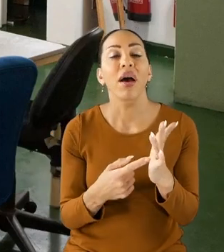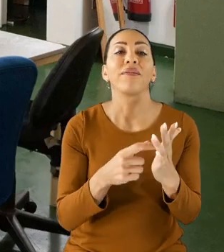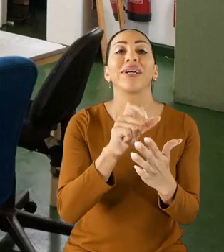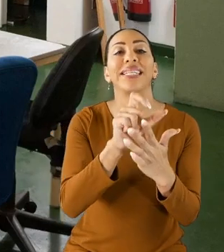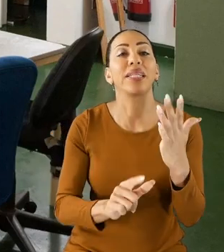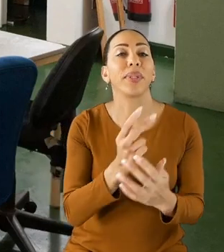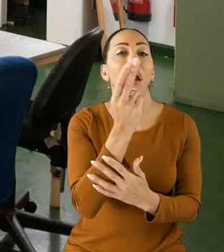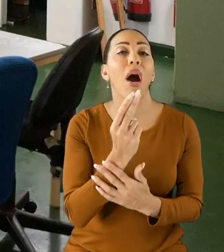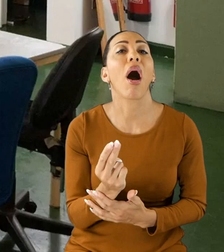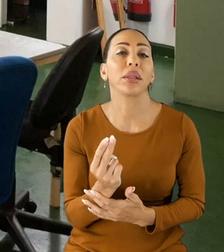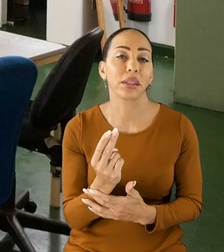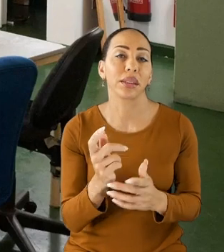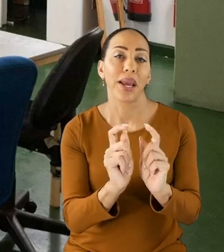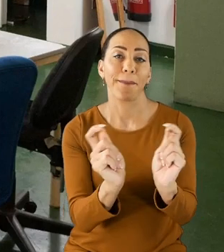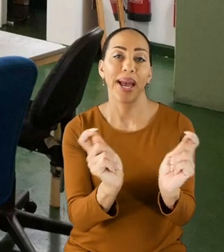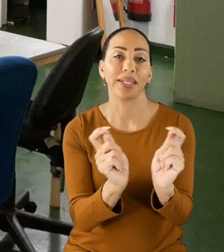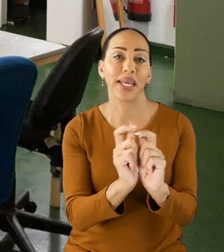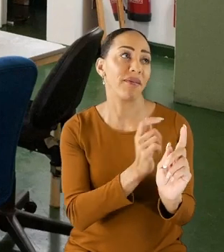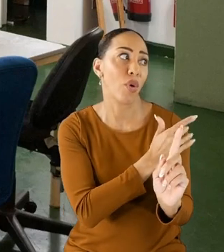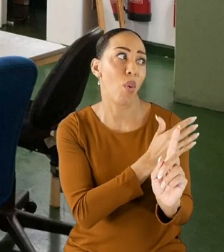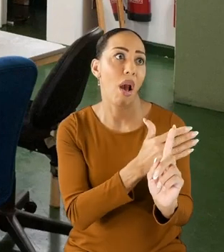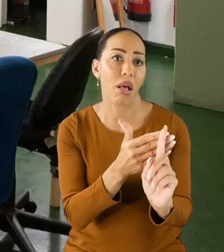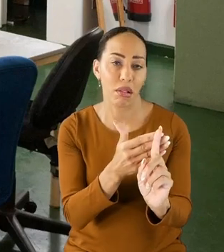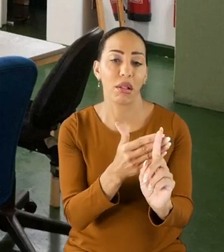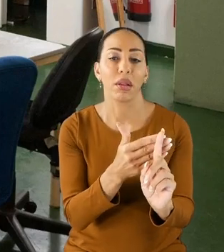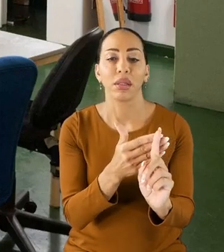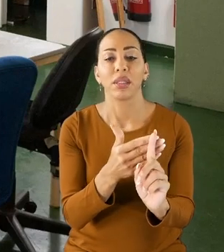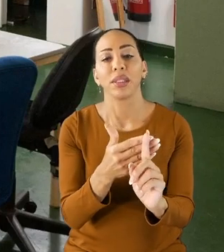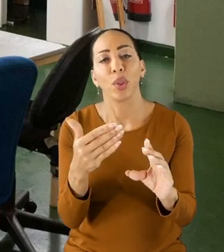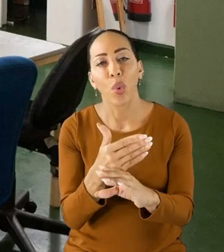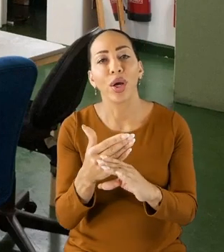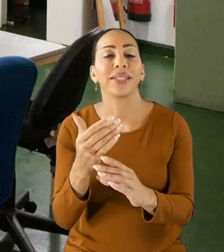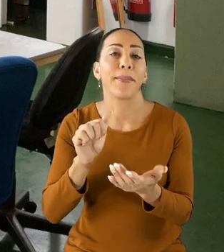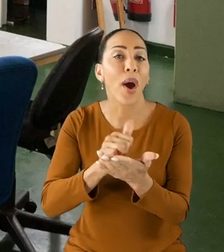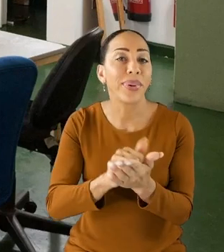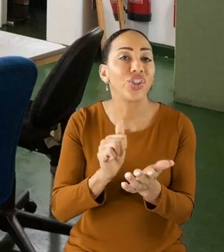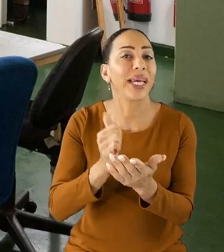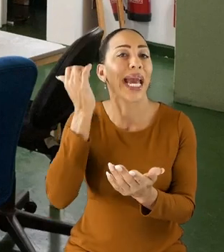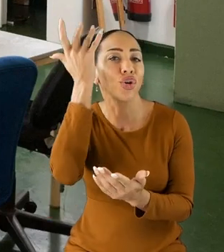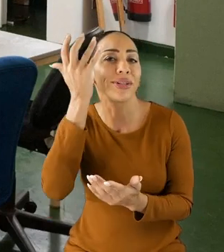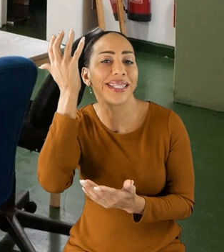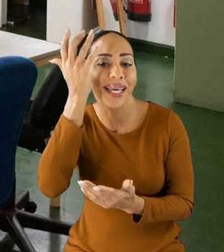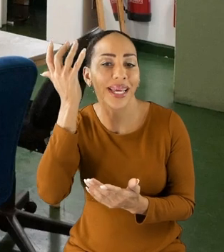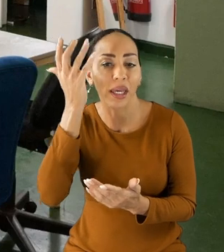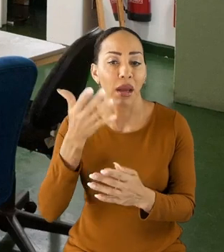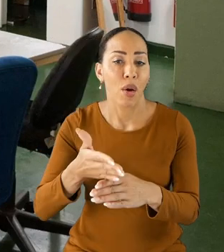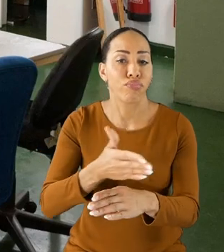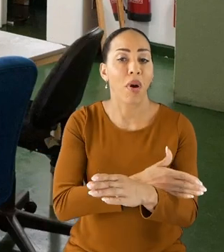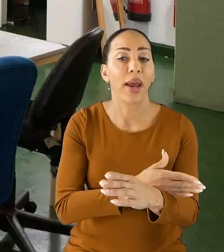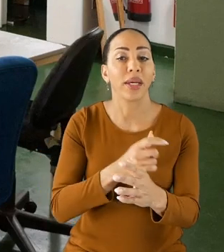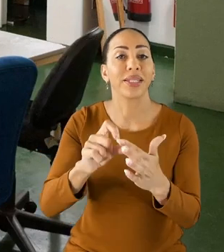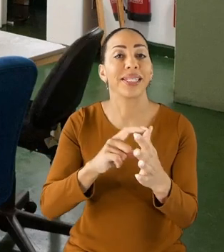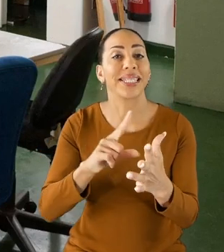London magazine for quite some time. So he was working in critique and publishing prior